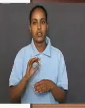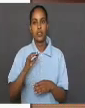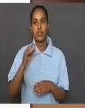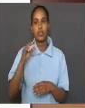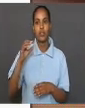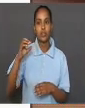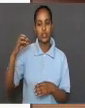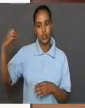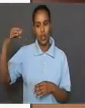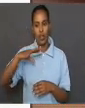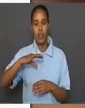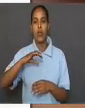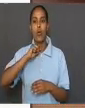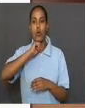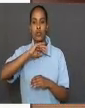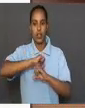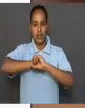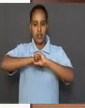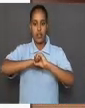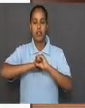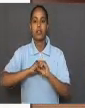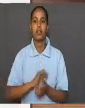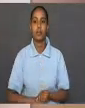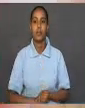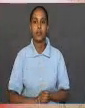shiny, corrosion-resistant surface.